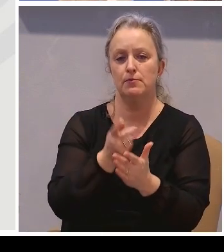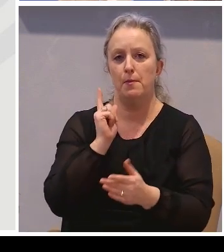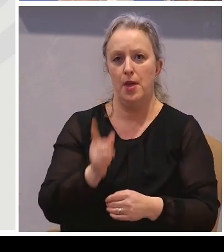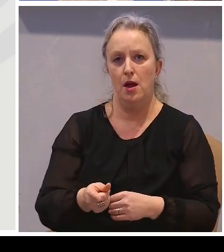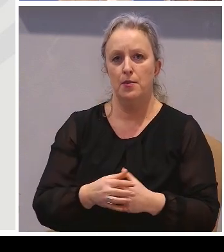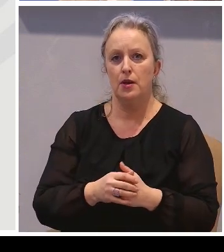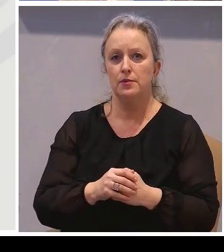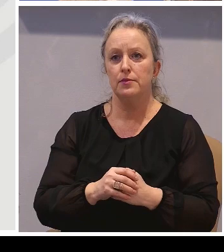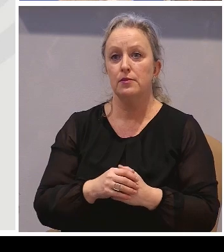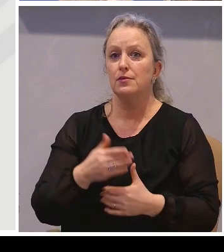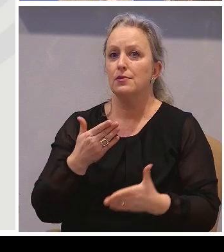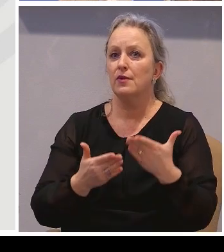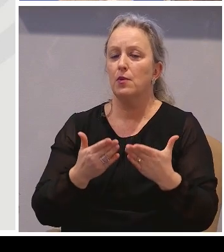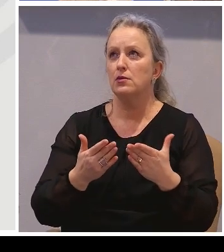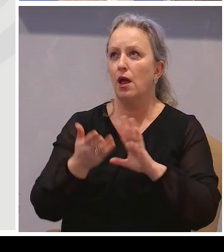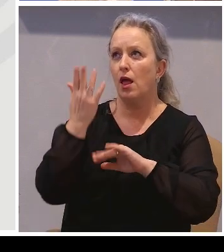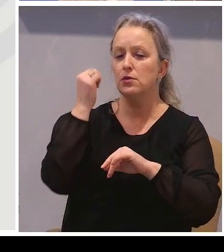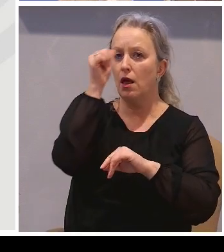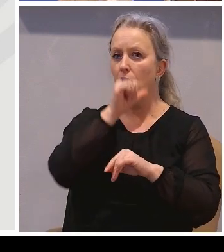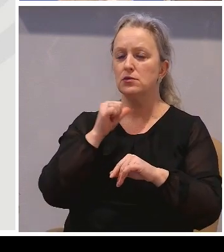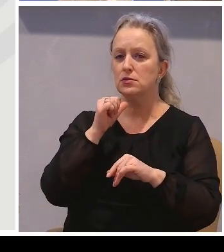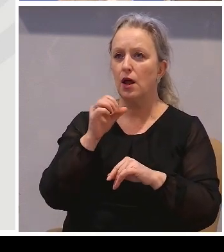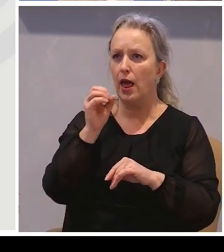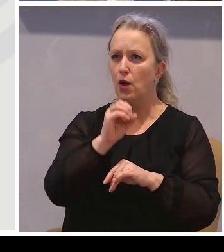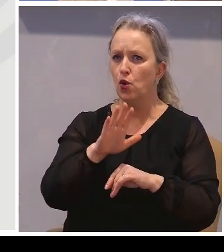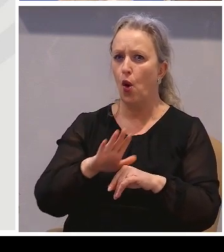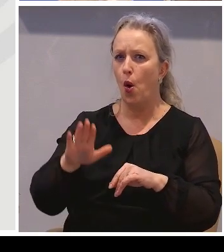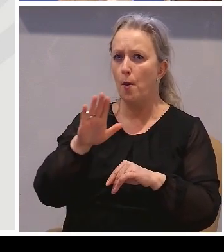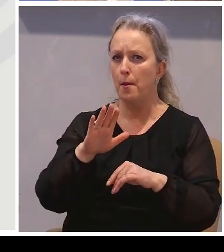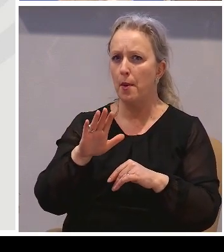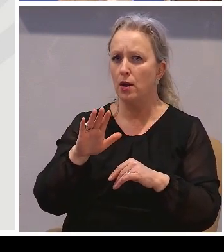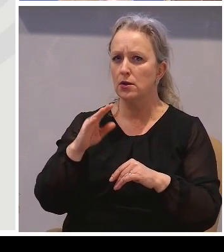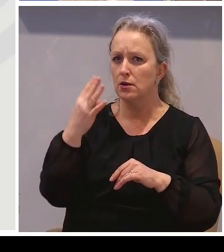now, the rule is that we need this for all new drugs.